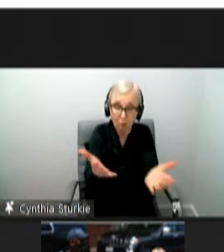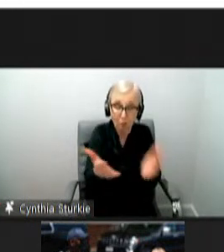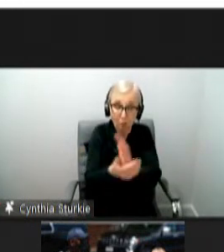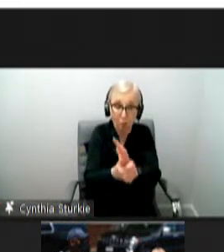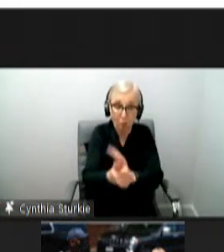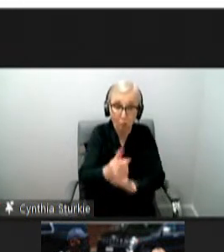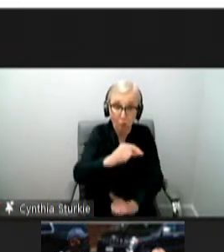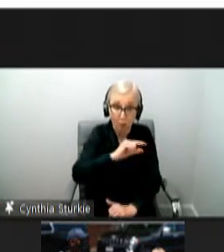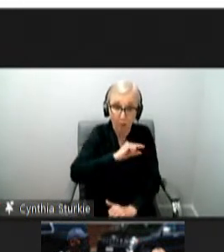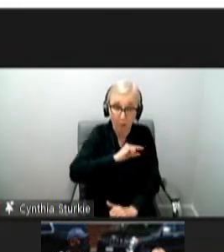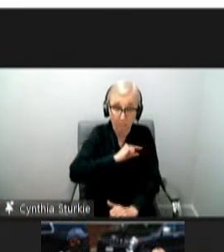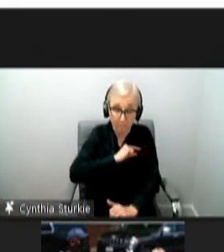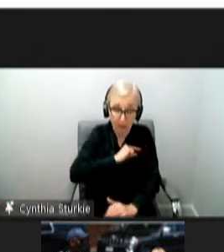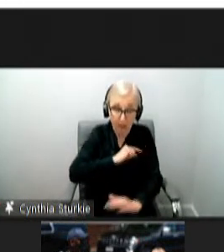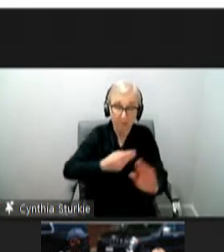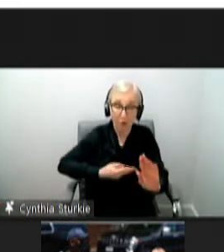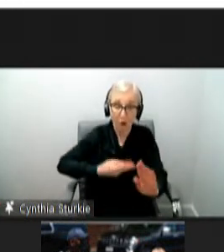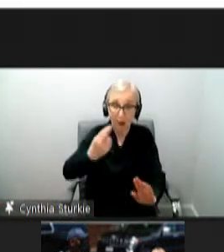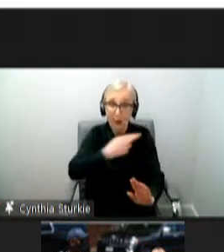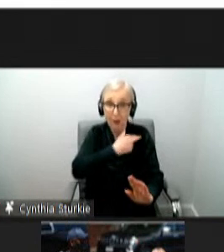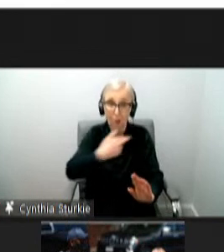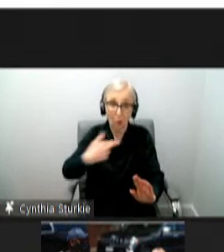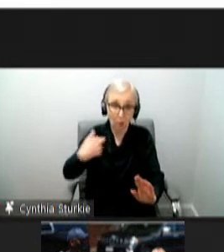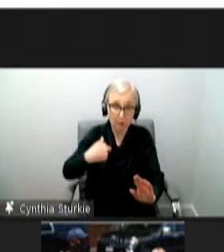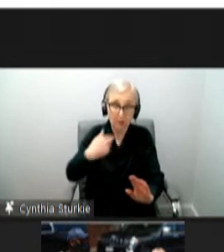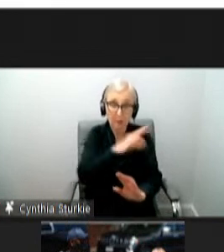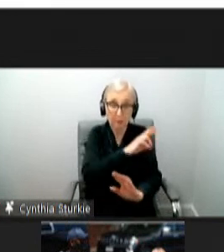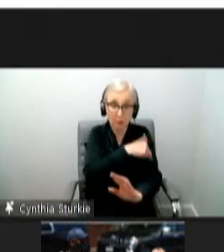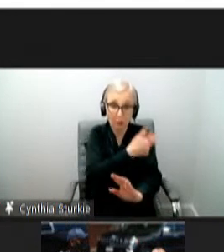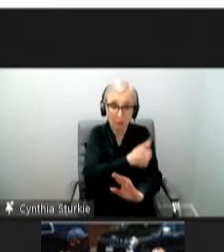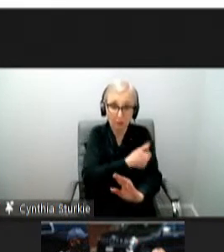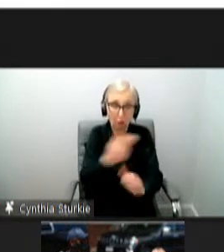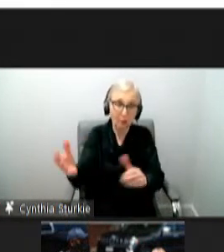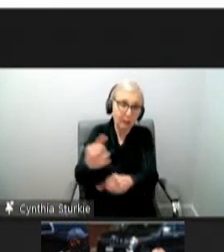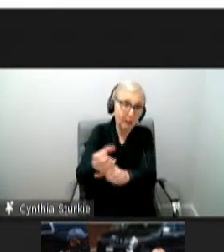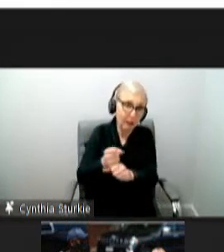of being at high risk for hospitalization to receive this medication.